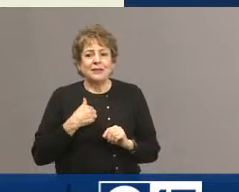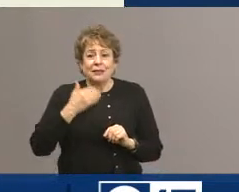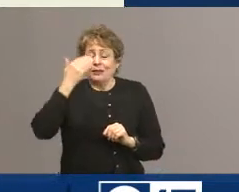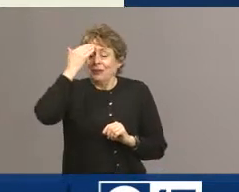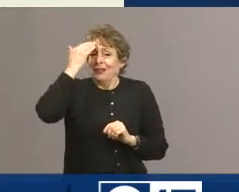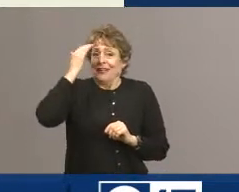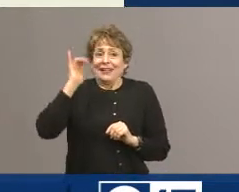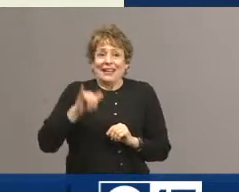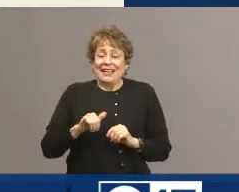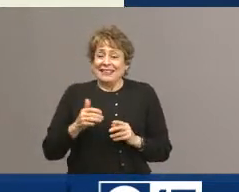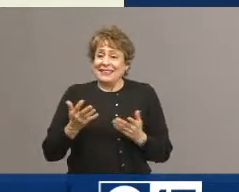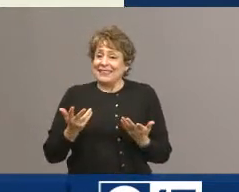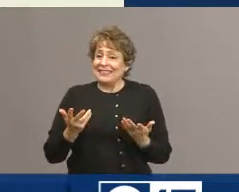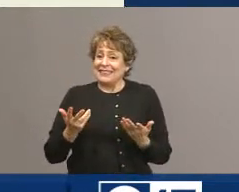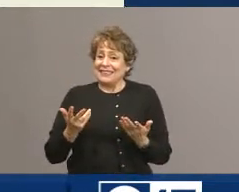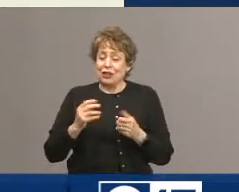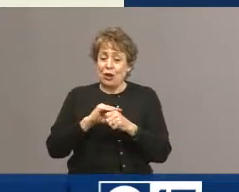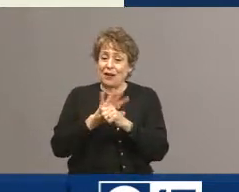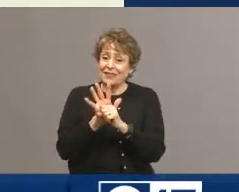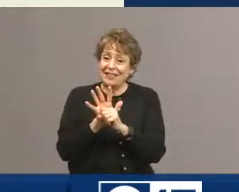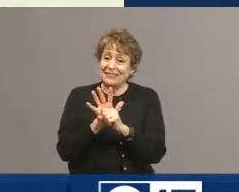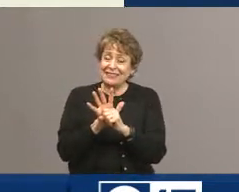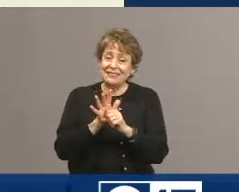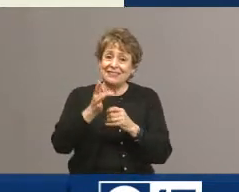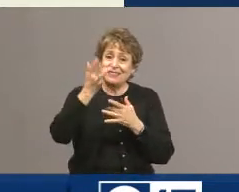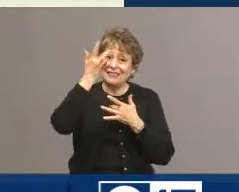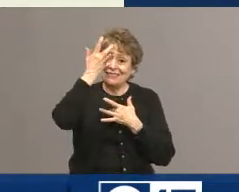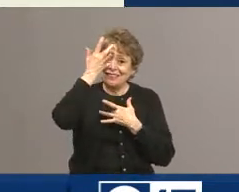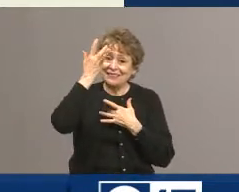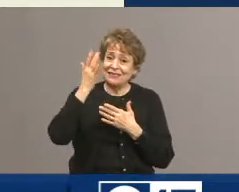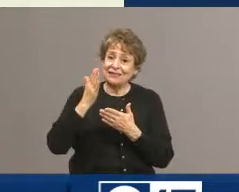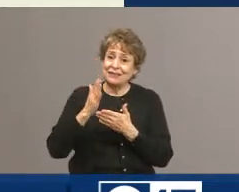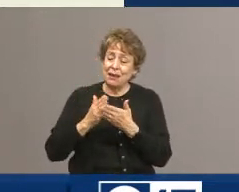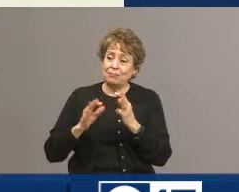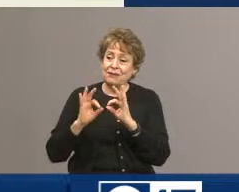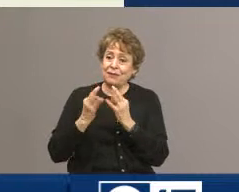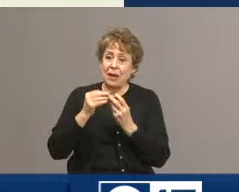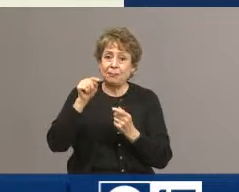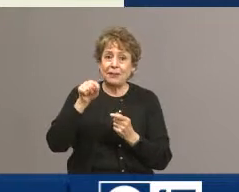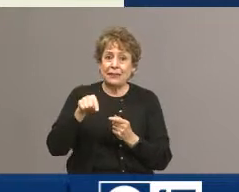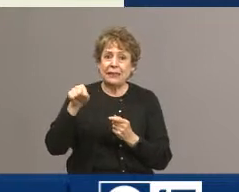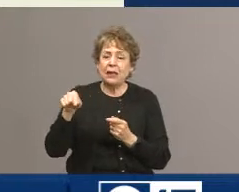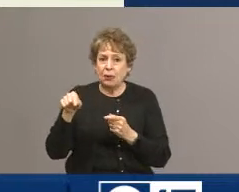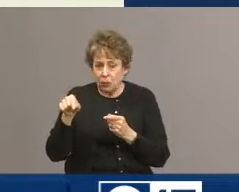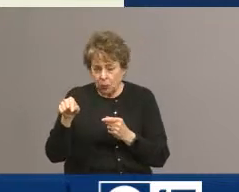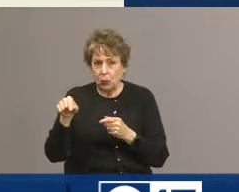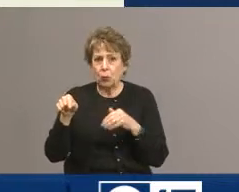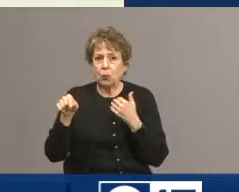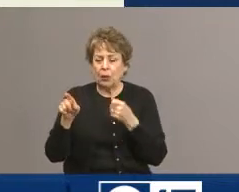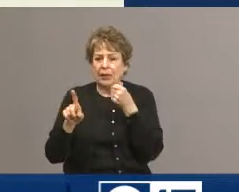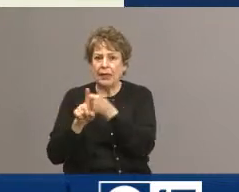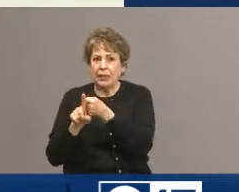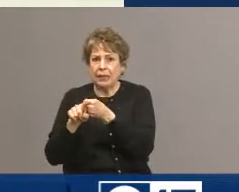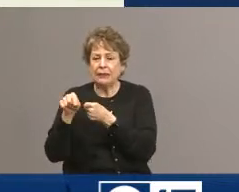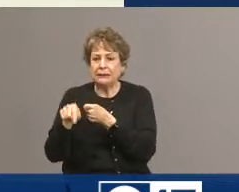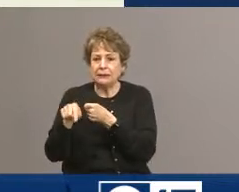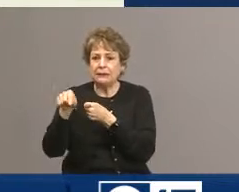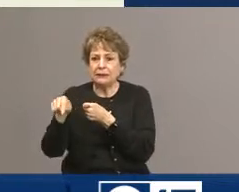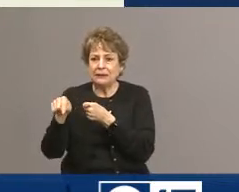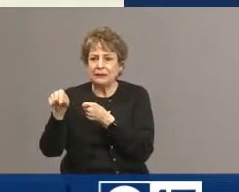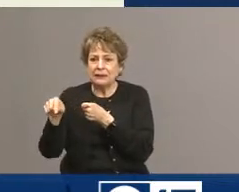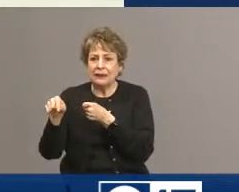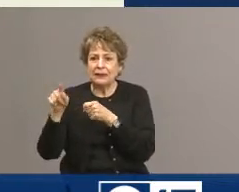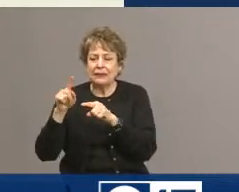be some parents and kids that were in a position where they would not be able to go back into the